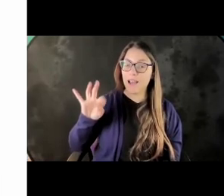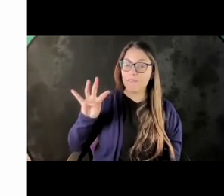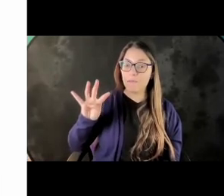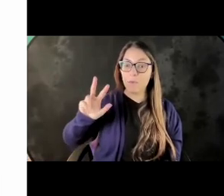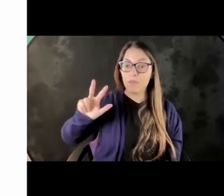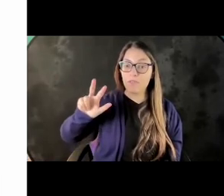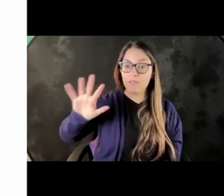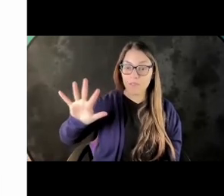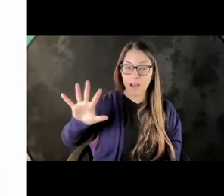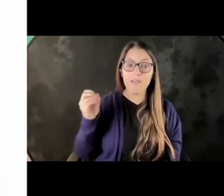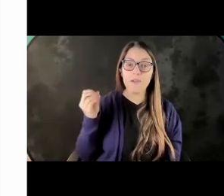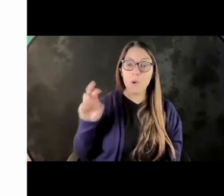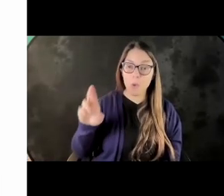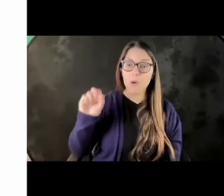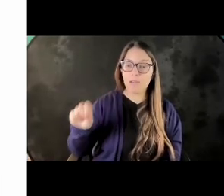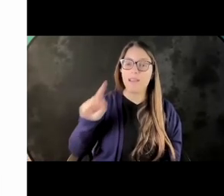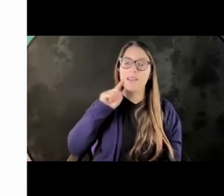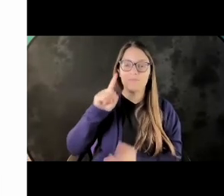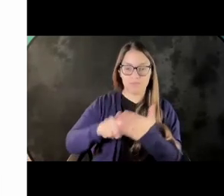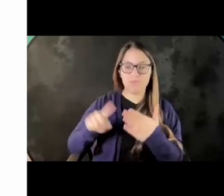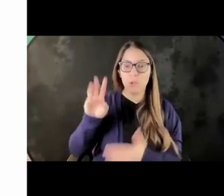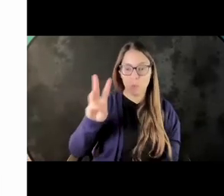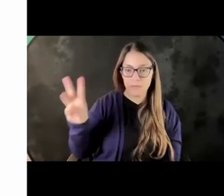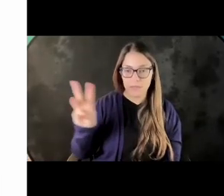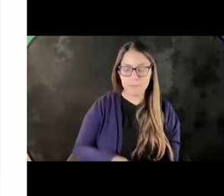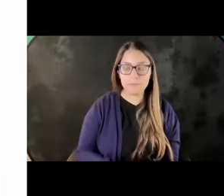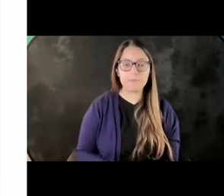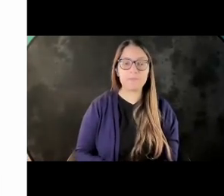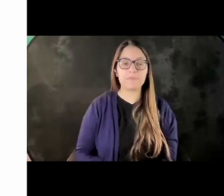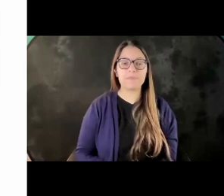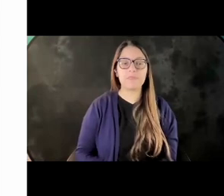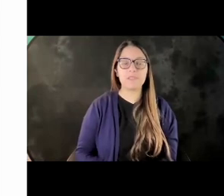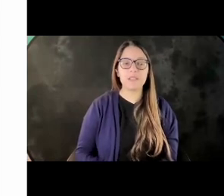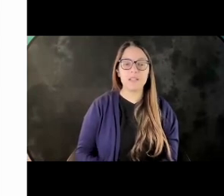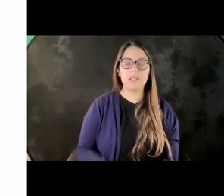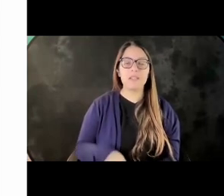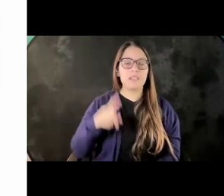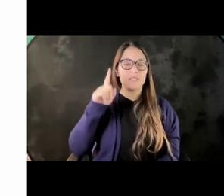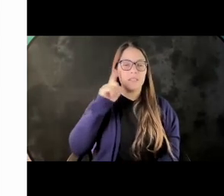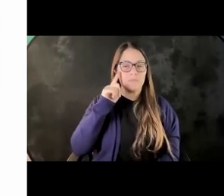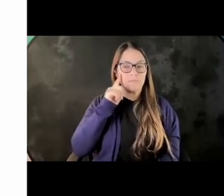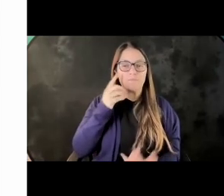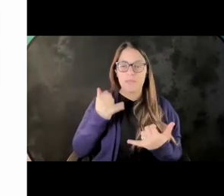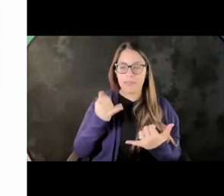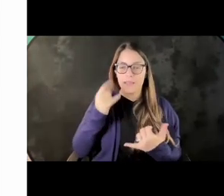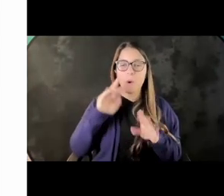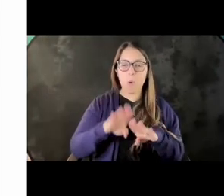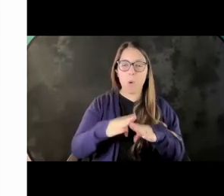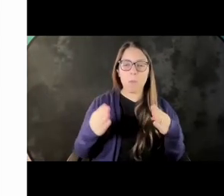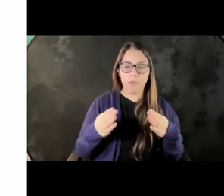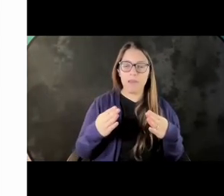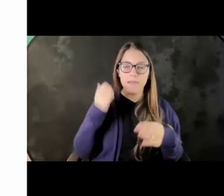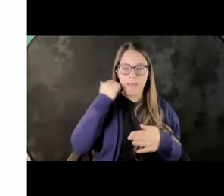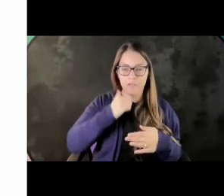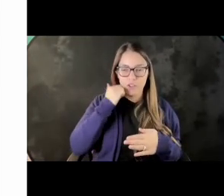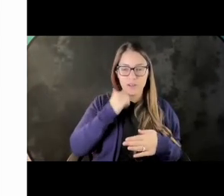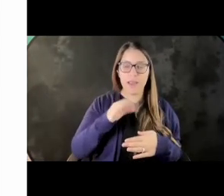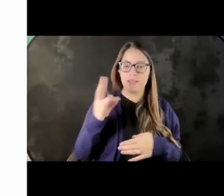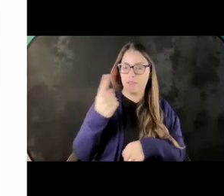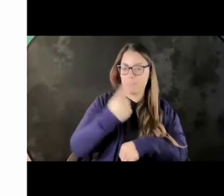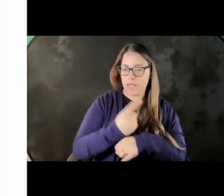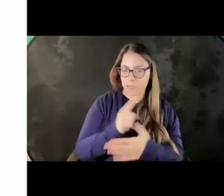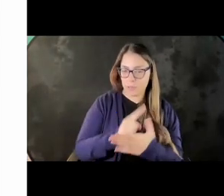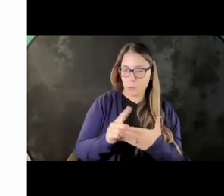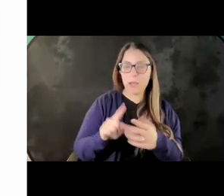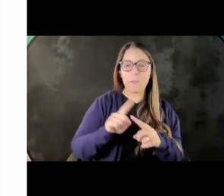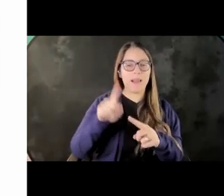866-698-9435, or you can visit their website. Right now, I believe they're open 7 days a week, but after April 18th,